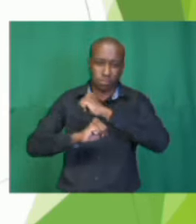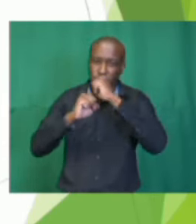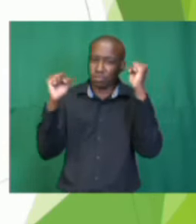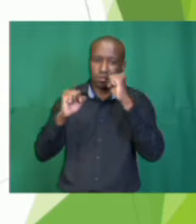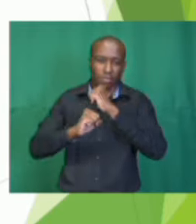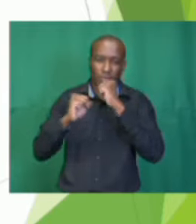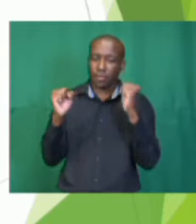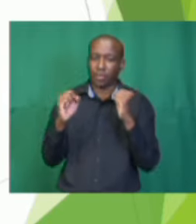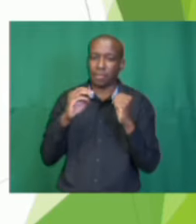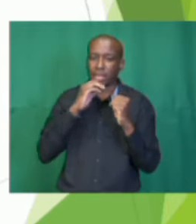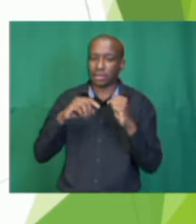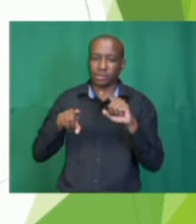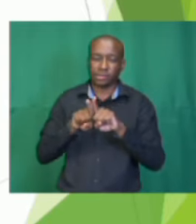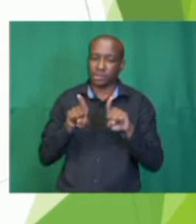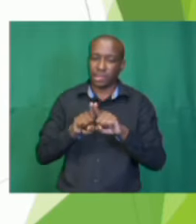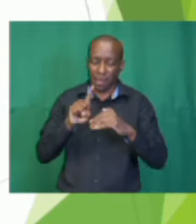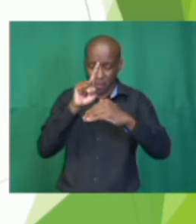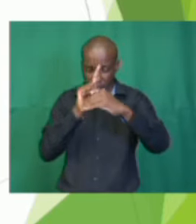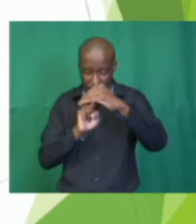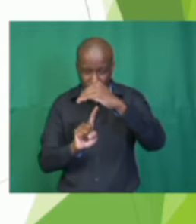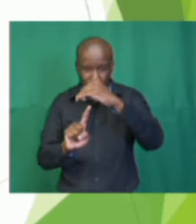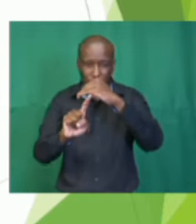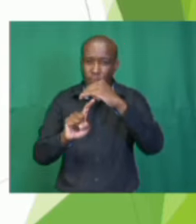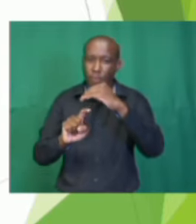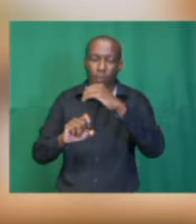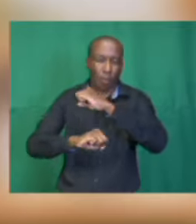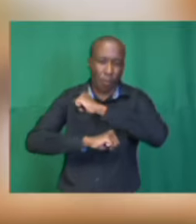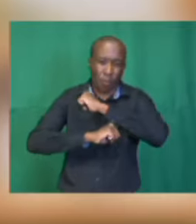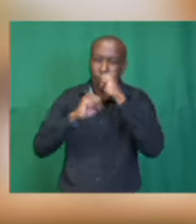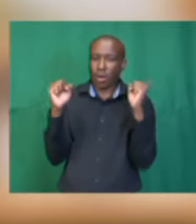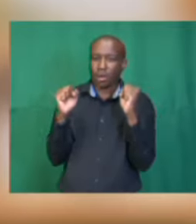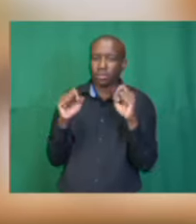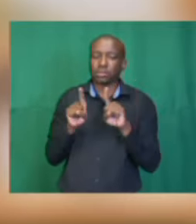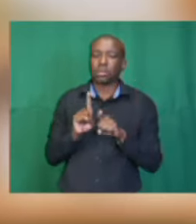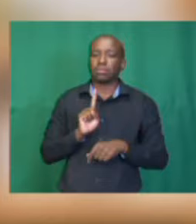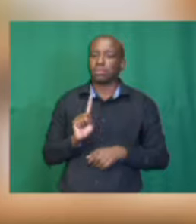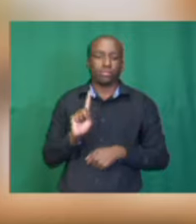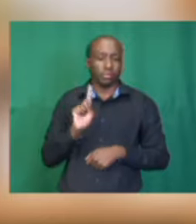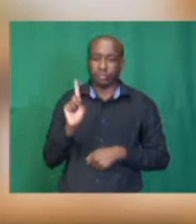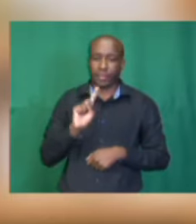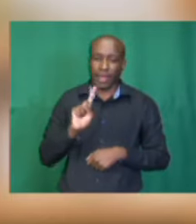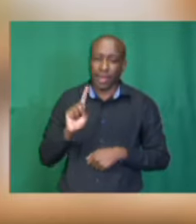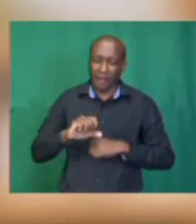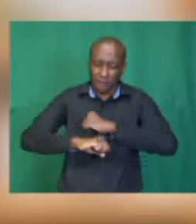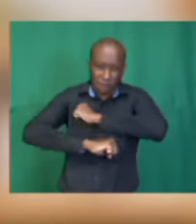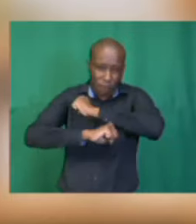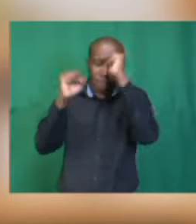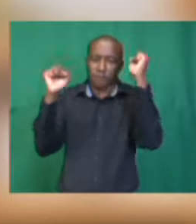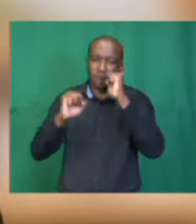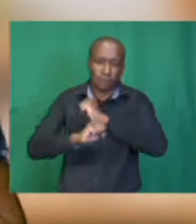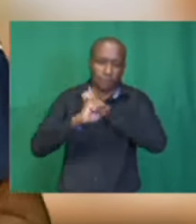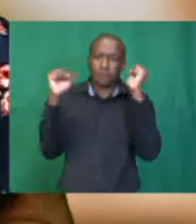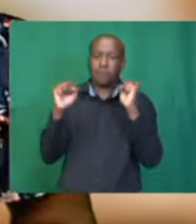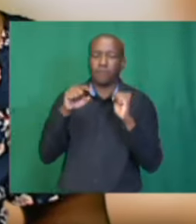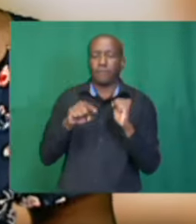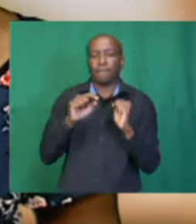a triumphant entry. He did not just enter. It was not just an ordinary entrance, but it was a triumphant one.